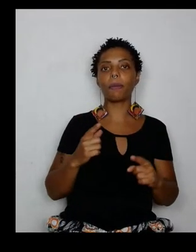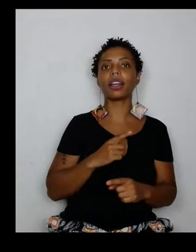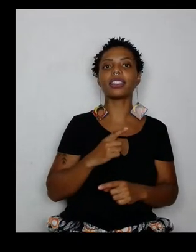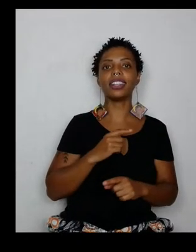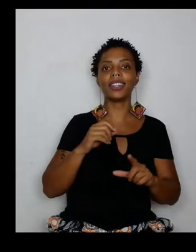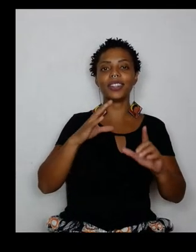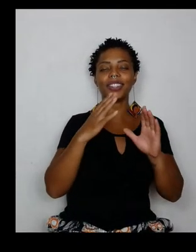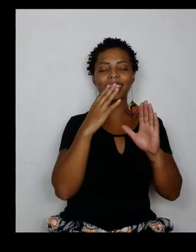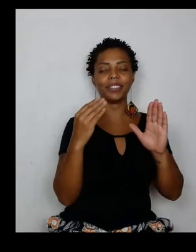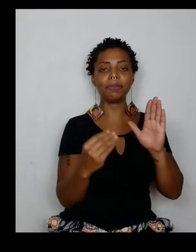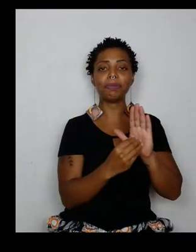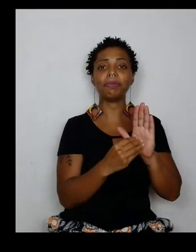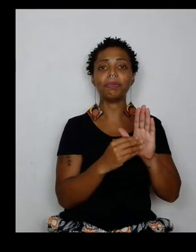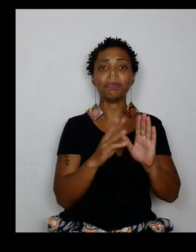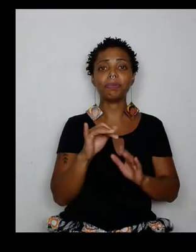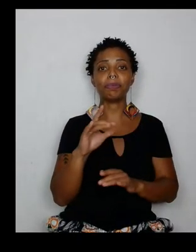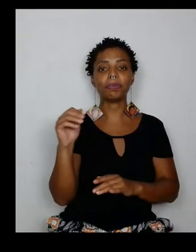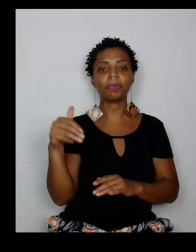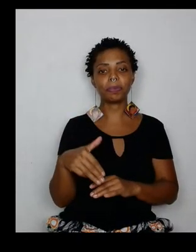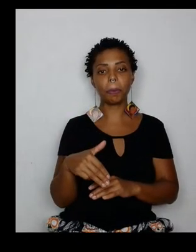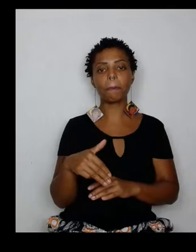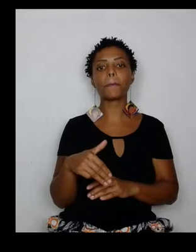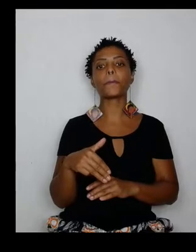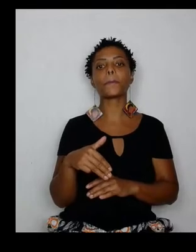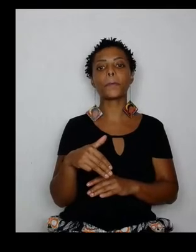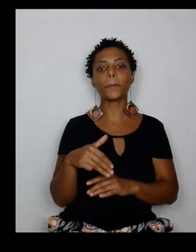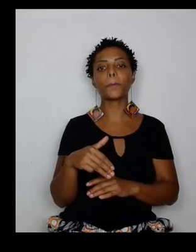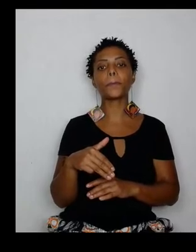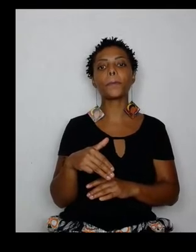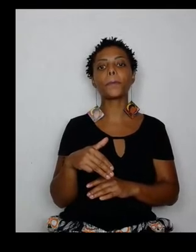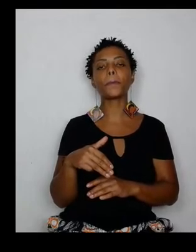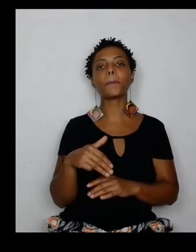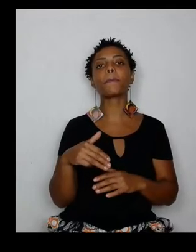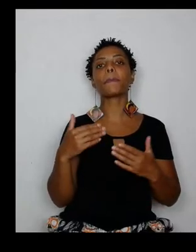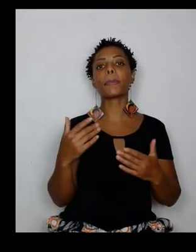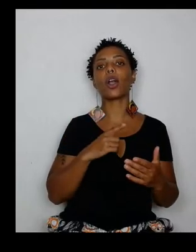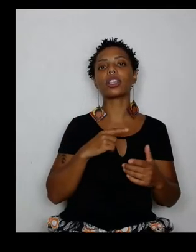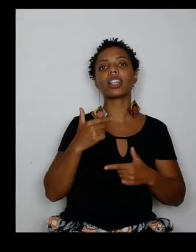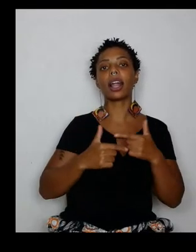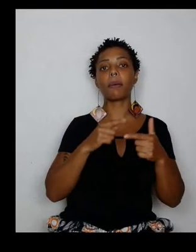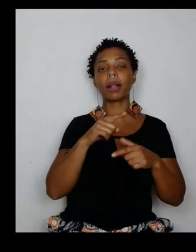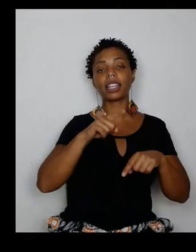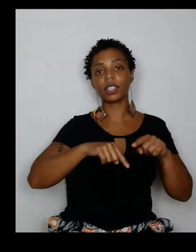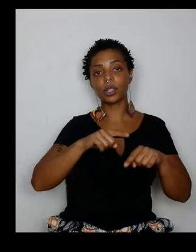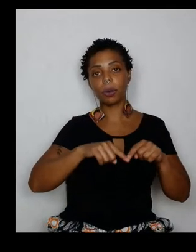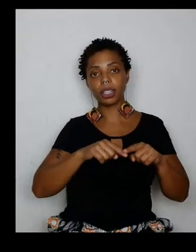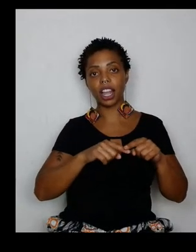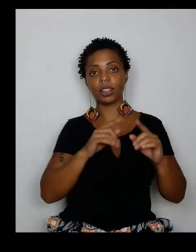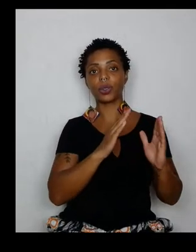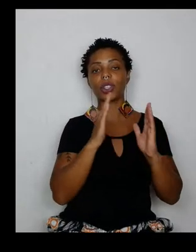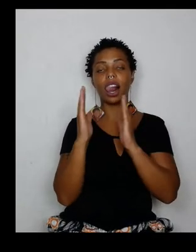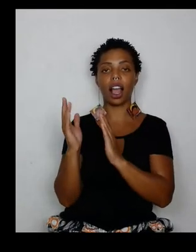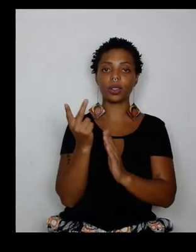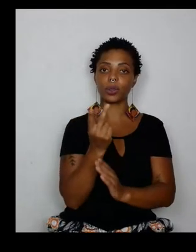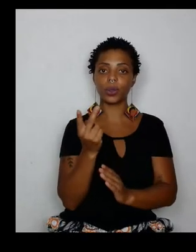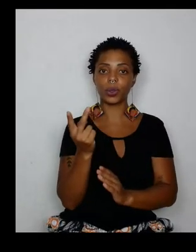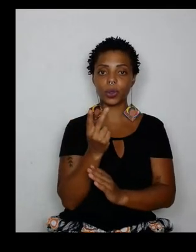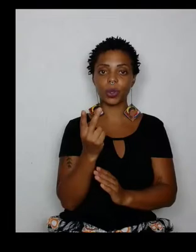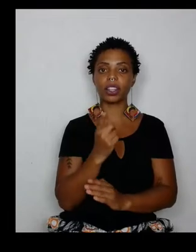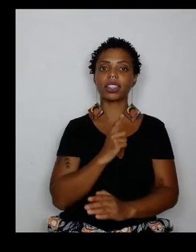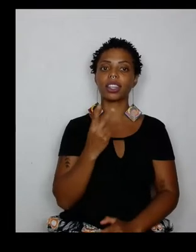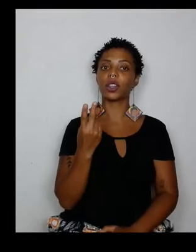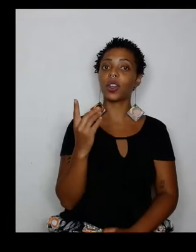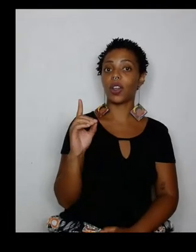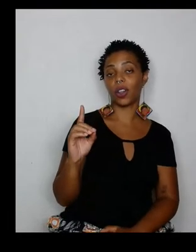working on an object from both sides and in two directions so if you turn them around you might